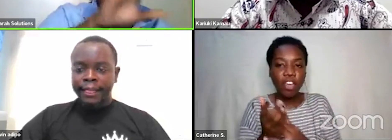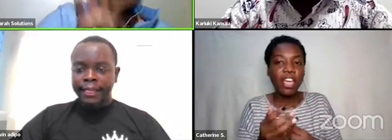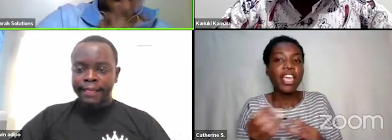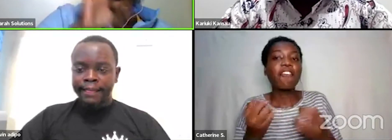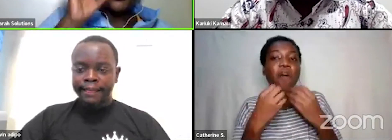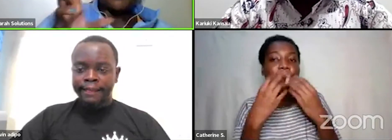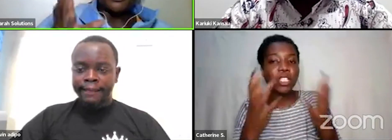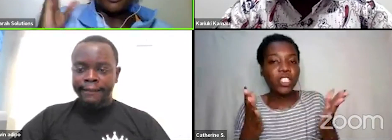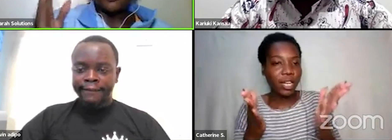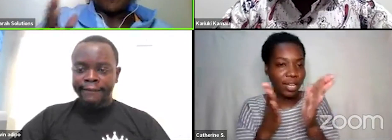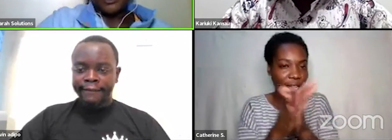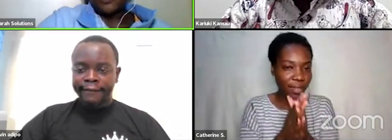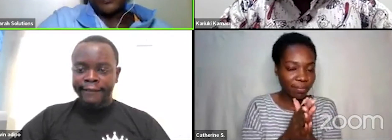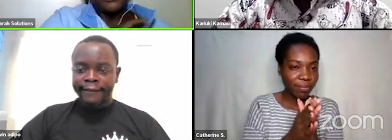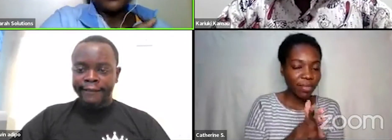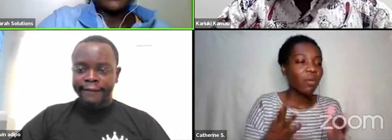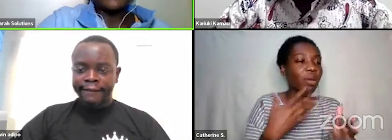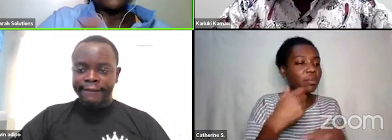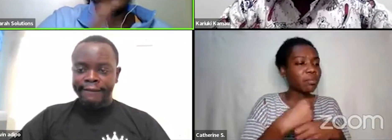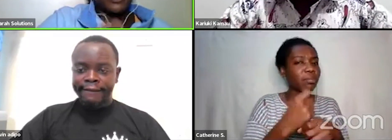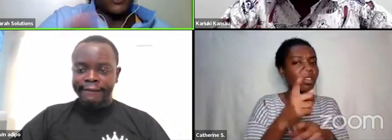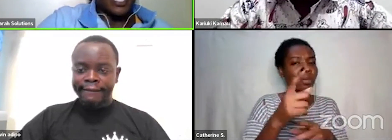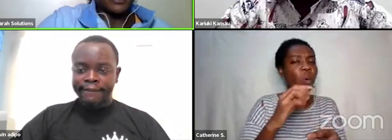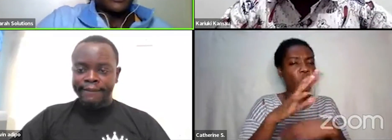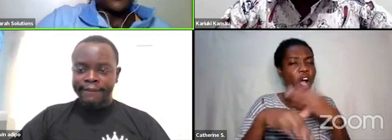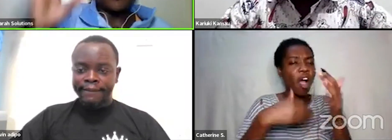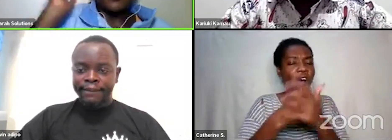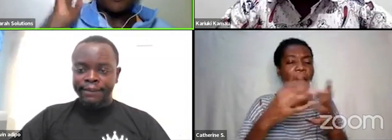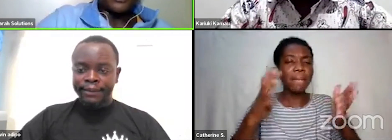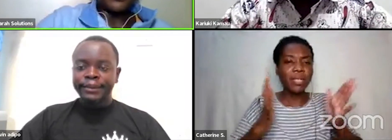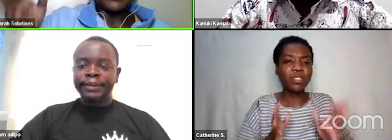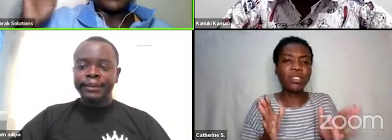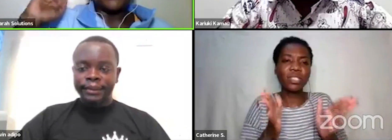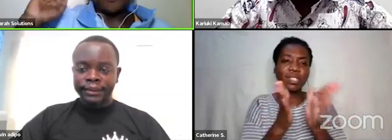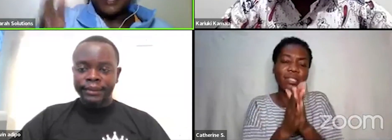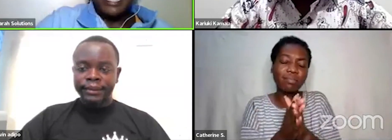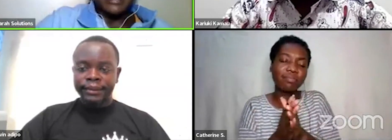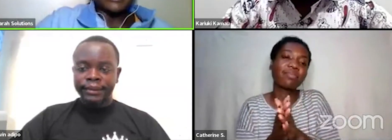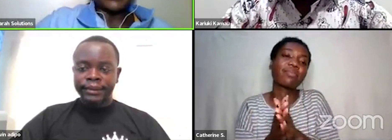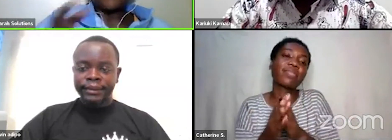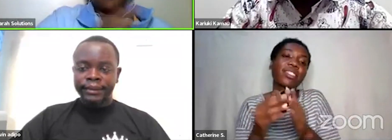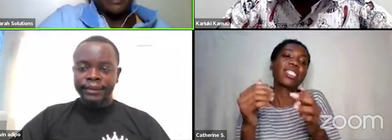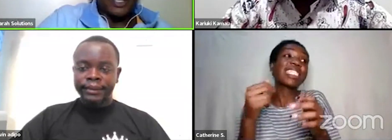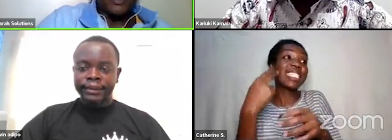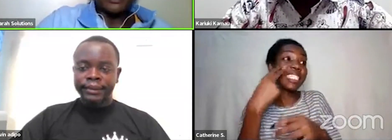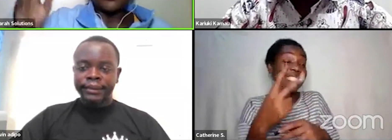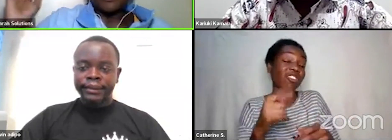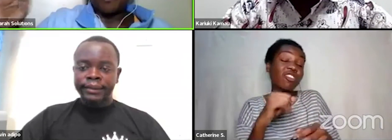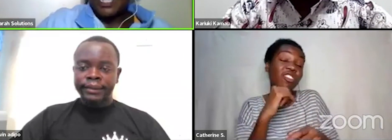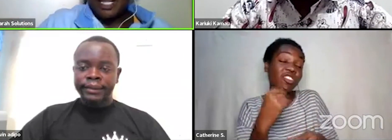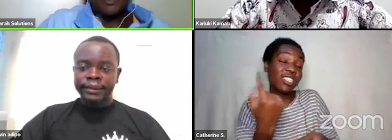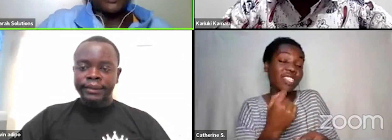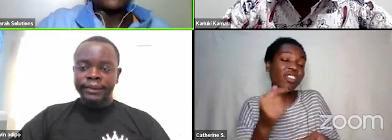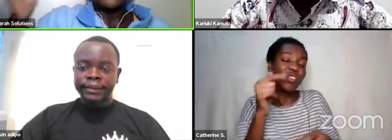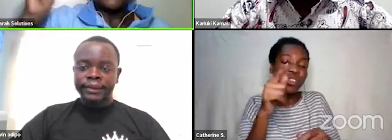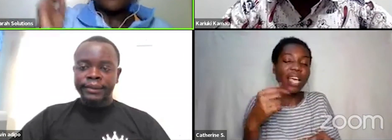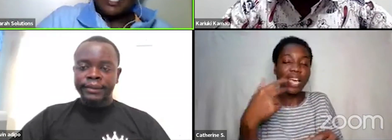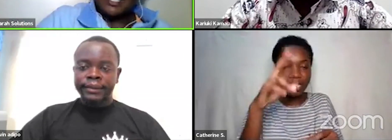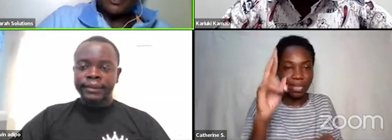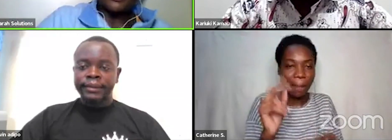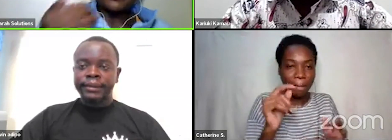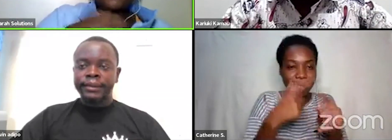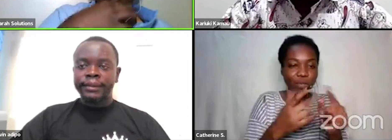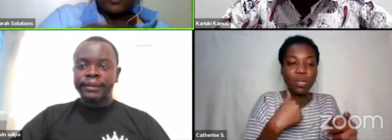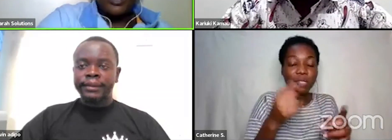we want to make you a whole person. We cannot just teach you HR. We have to make sure that your business leaders must make sure that you're supporting employees.